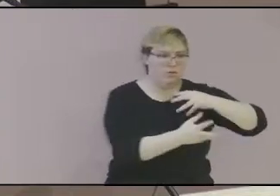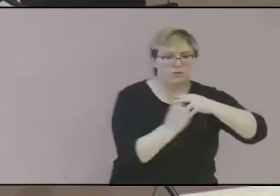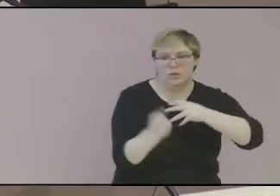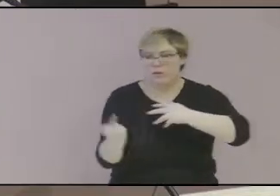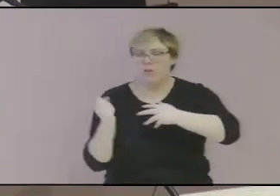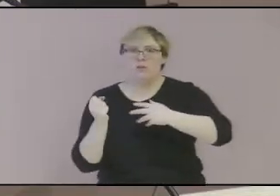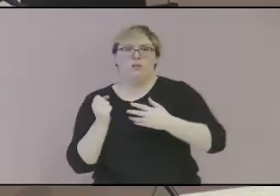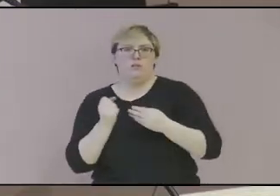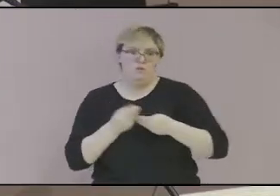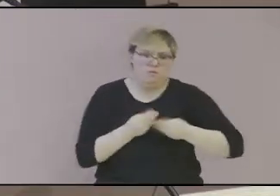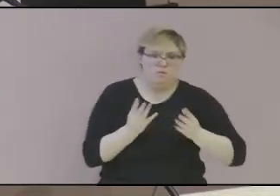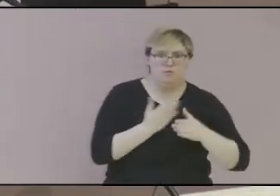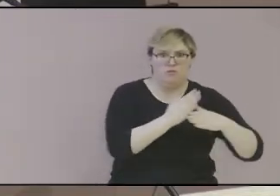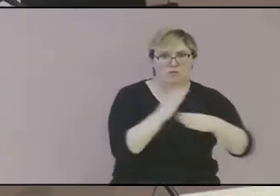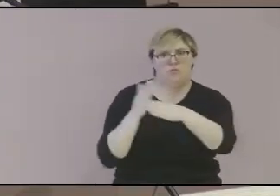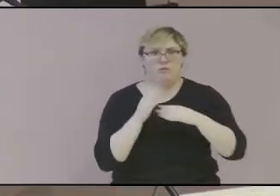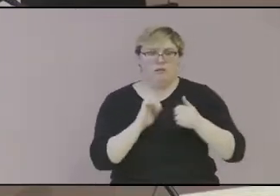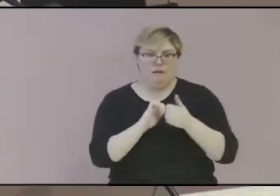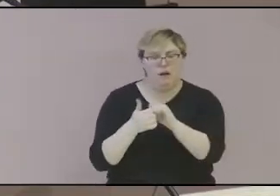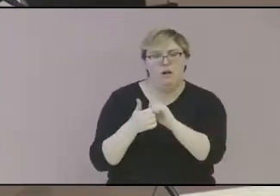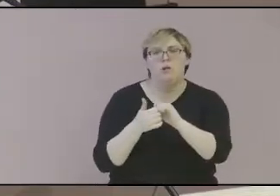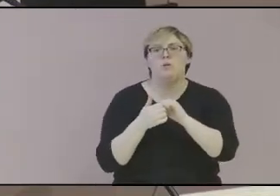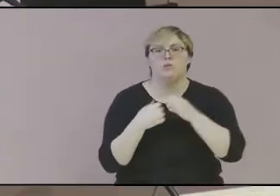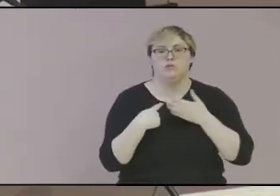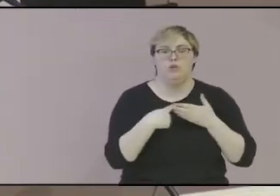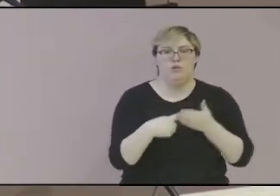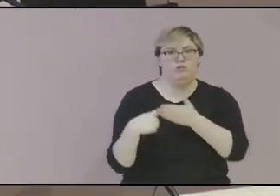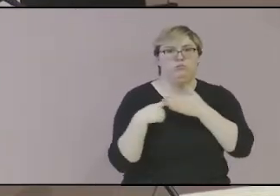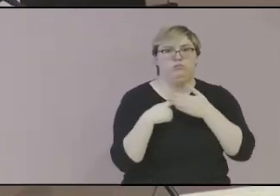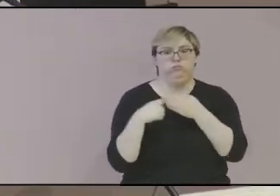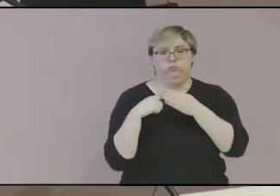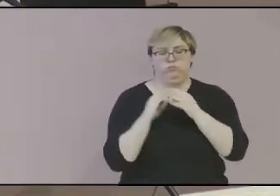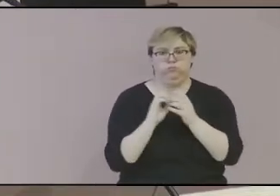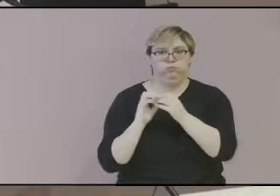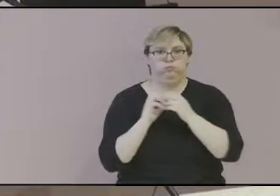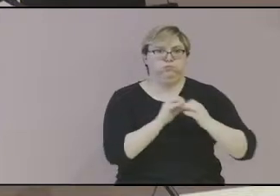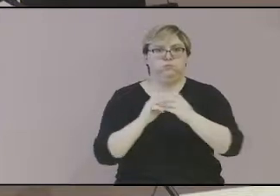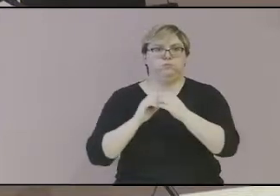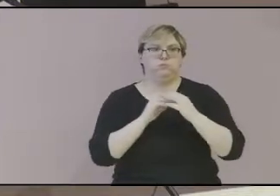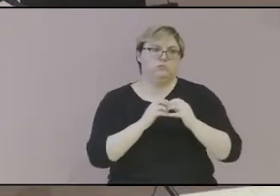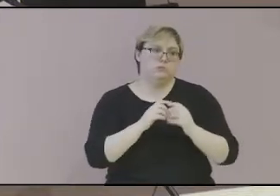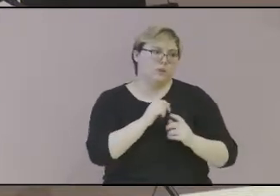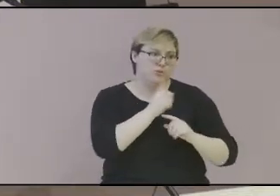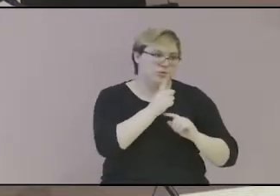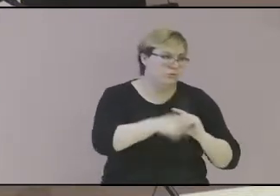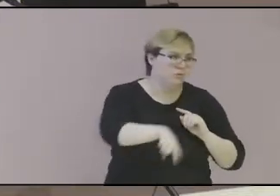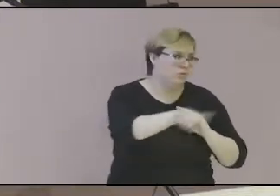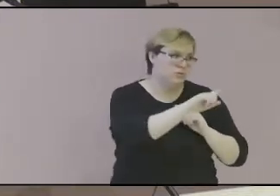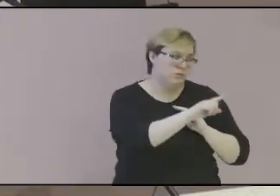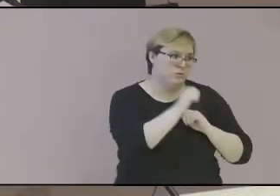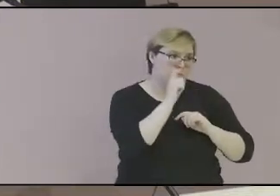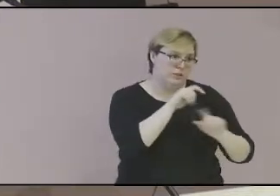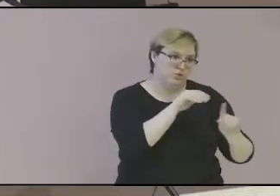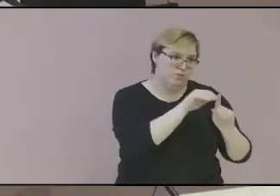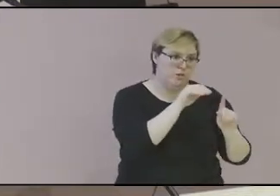around this time, spring 2020. COVID-19, I probably don't need to remind anyone, is a respiratory virus. And when